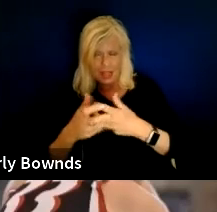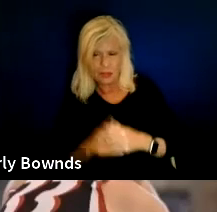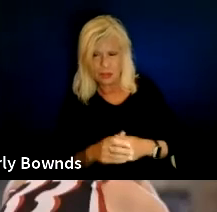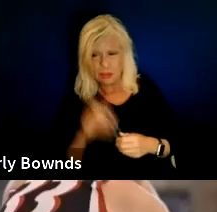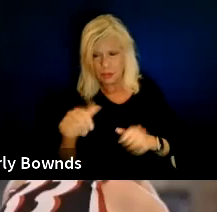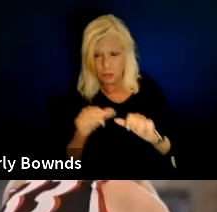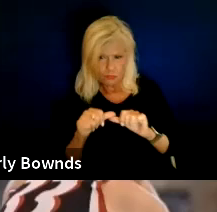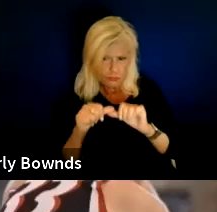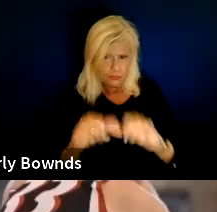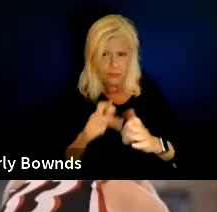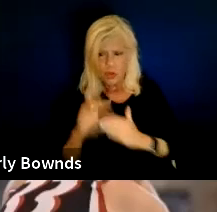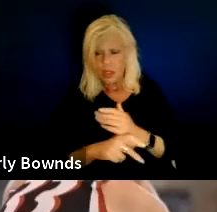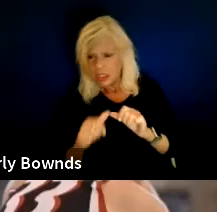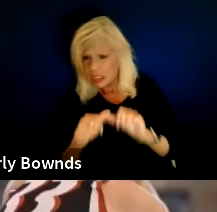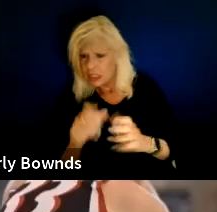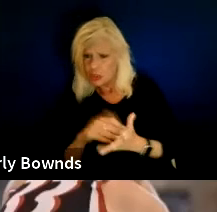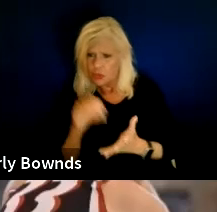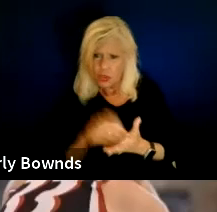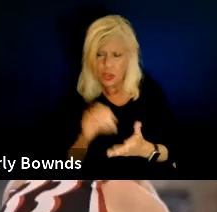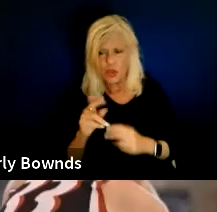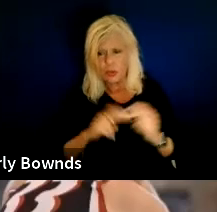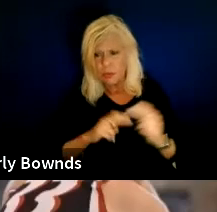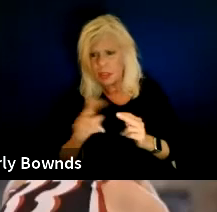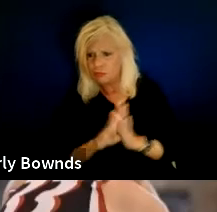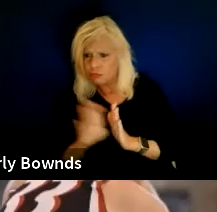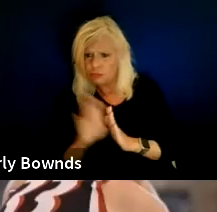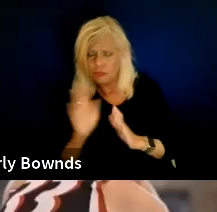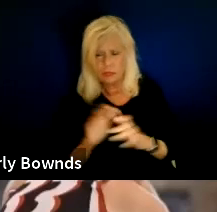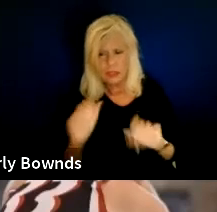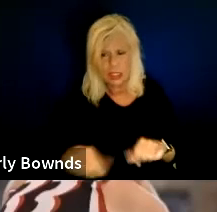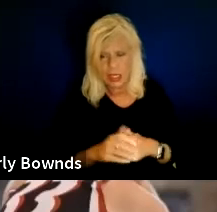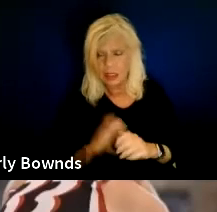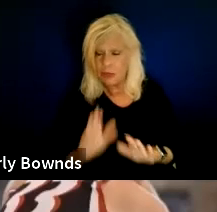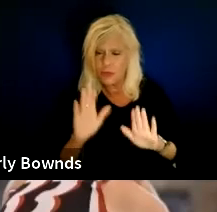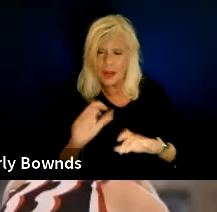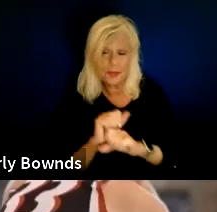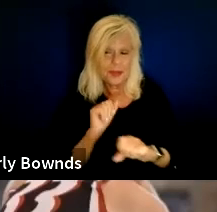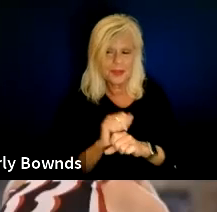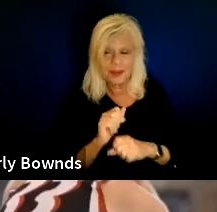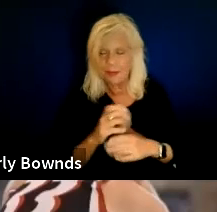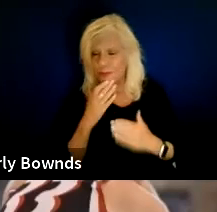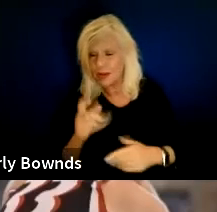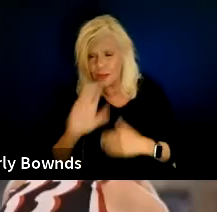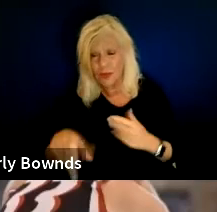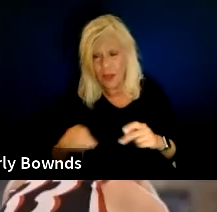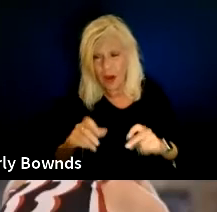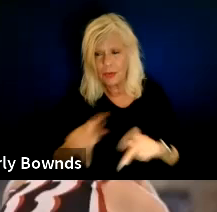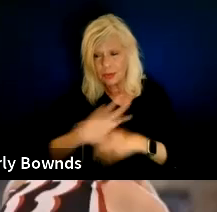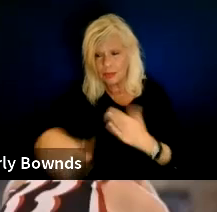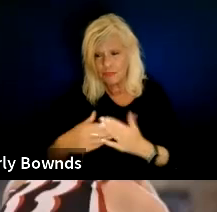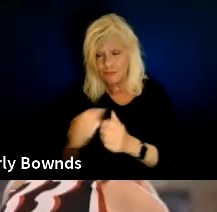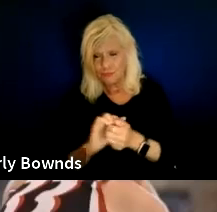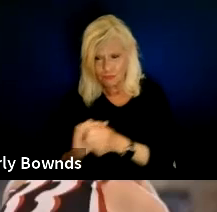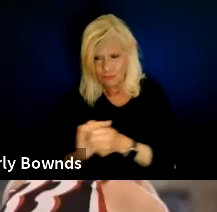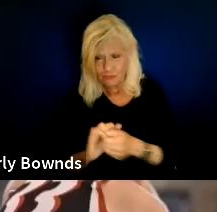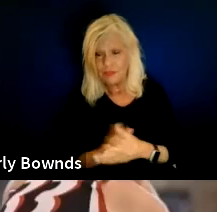project so we continue to learn. We've done an incredible job, and I'm so grateful for the opportunity. As I listened to